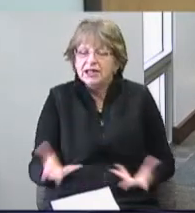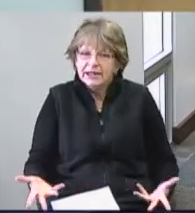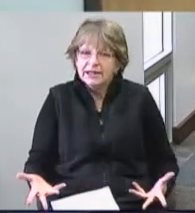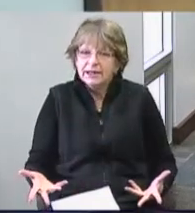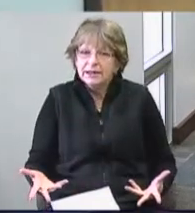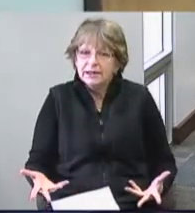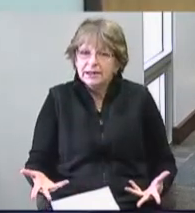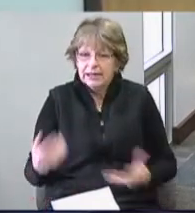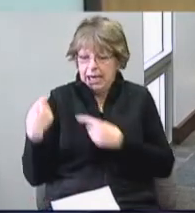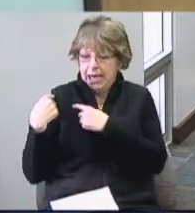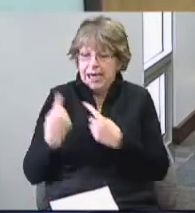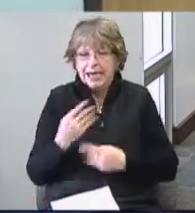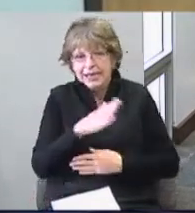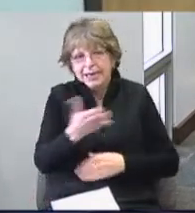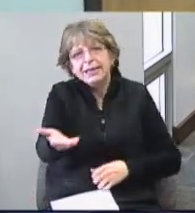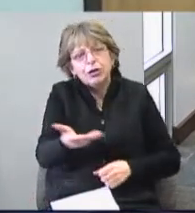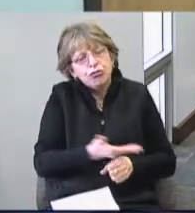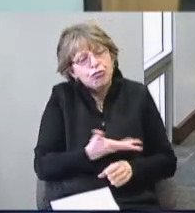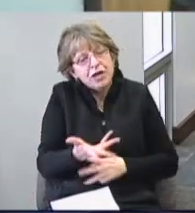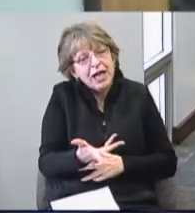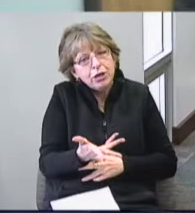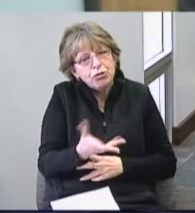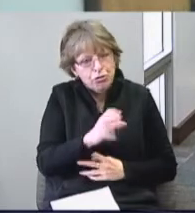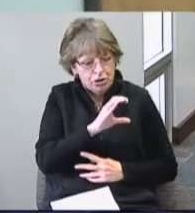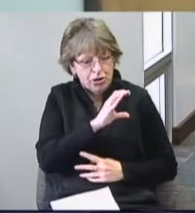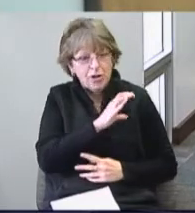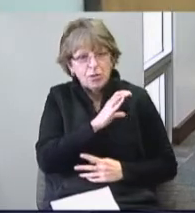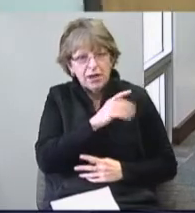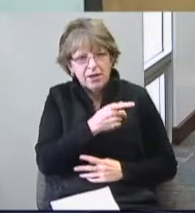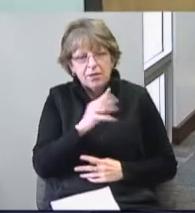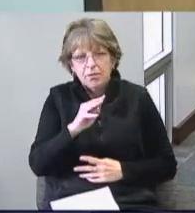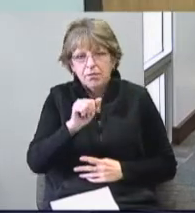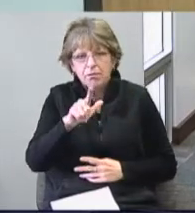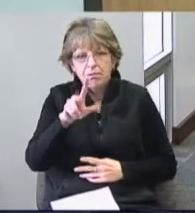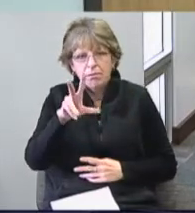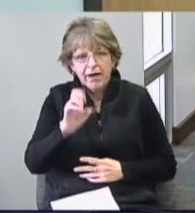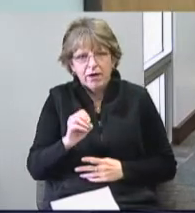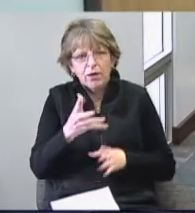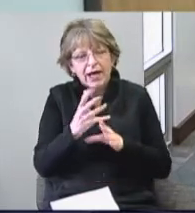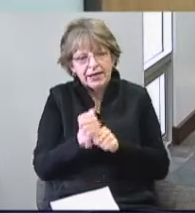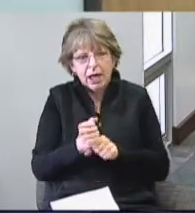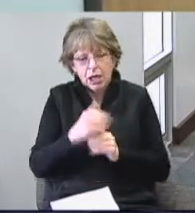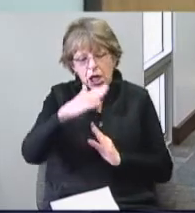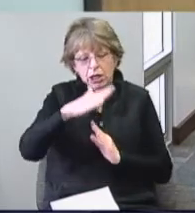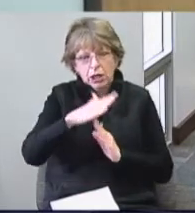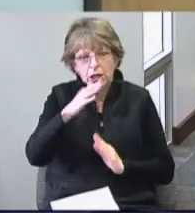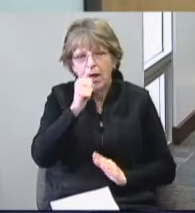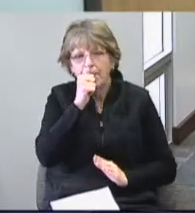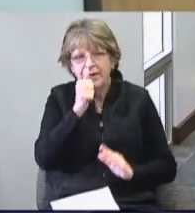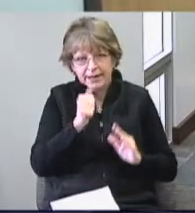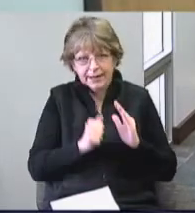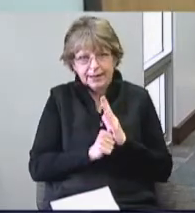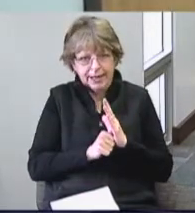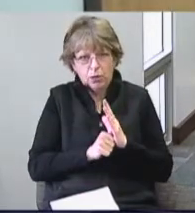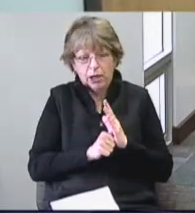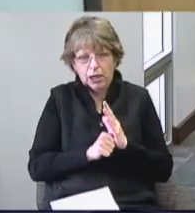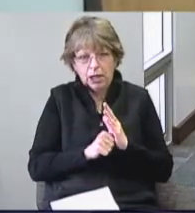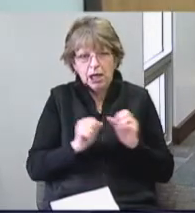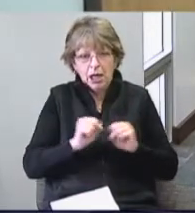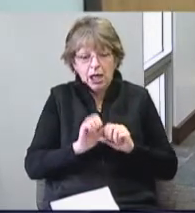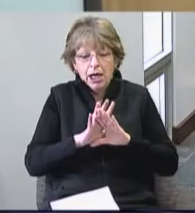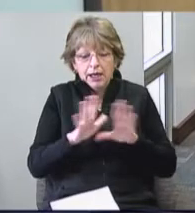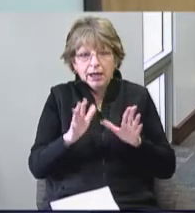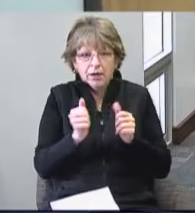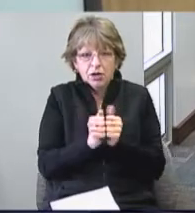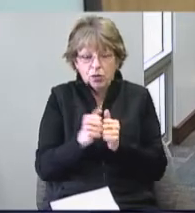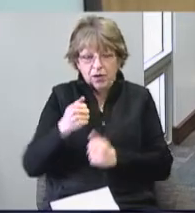Indeed, since his termination, Officer Malvo has received a top secret clearance with the United States Army, and he has